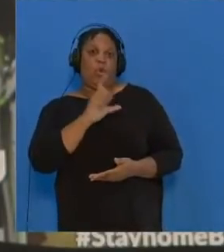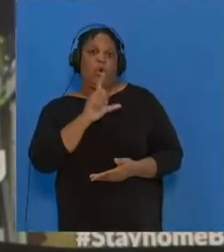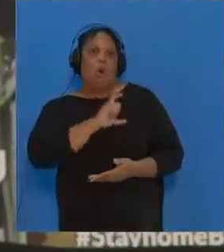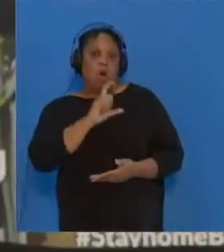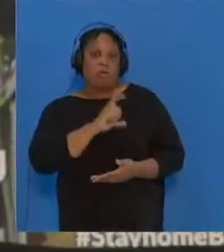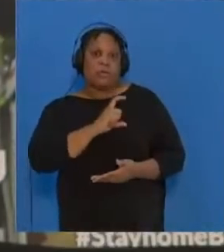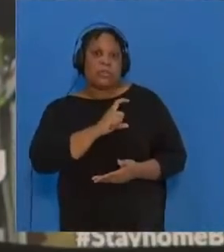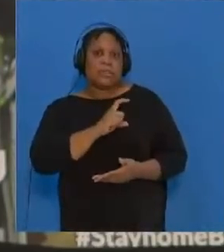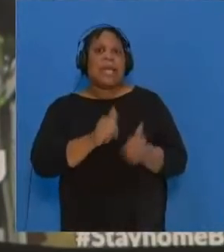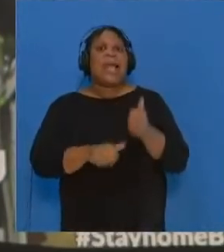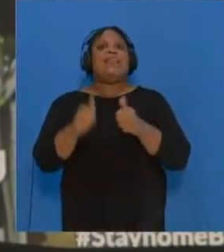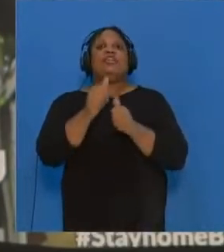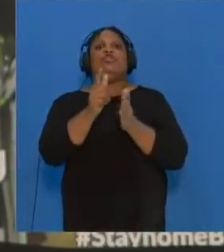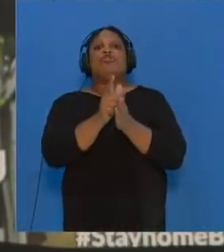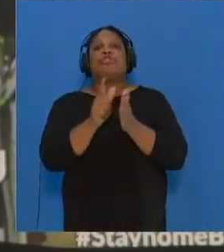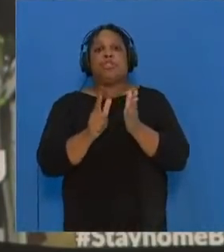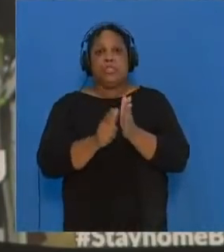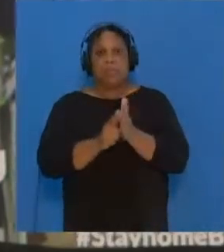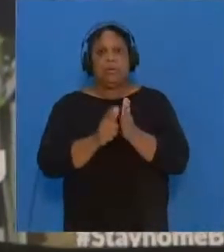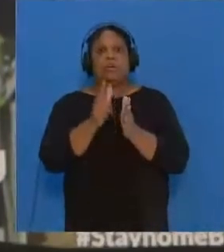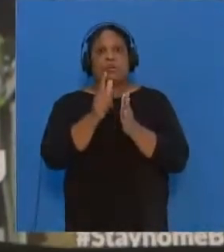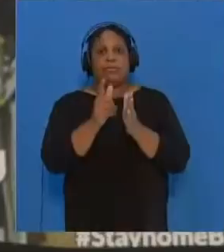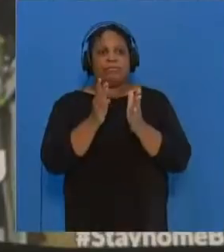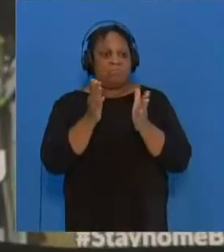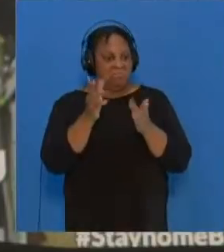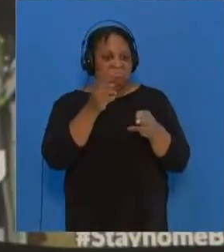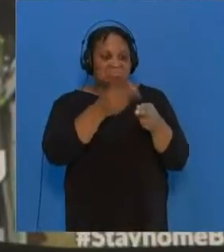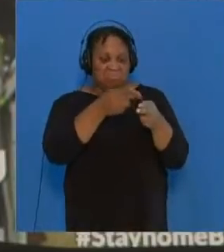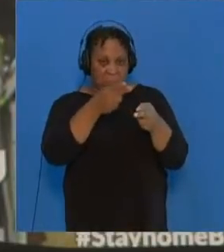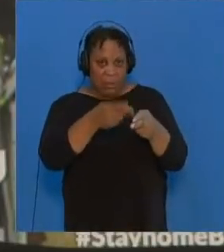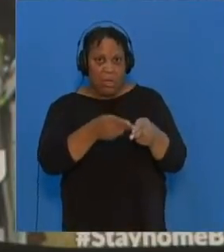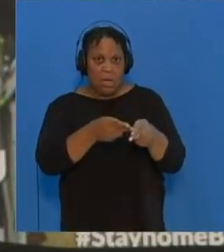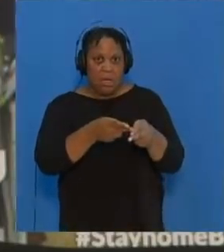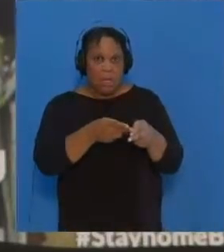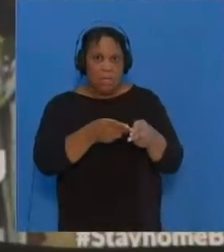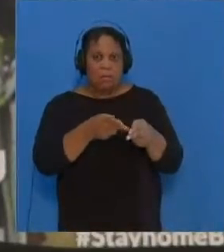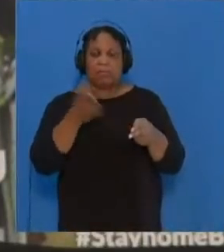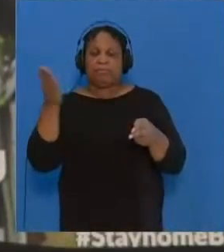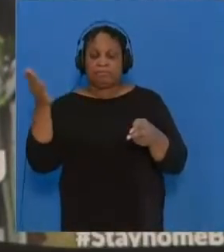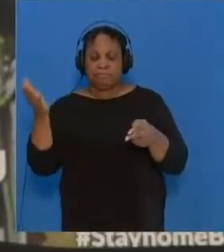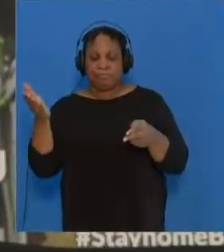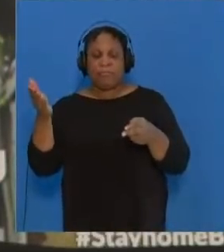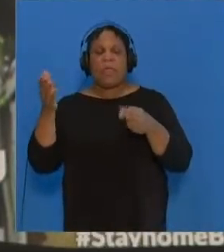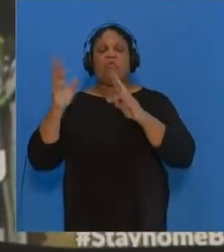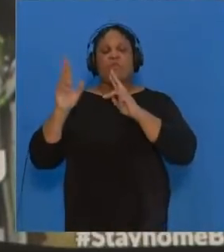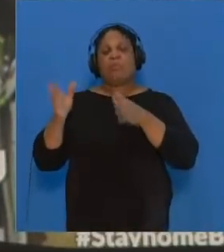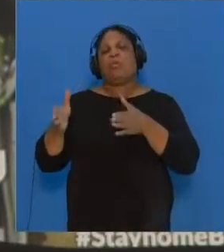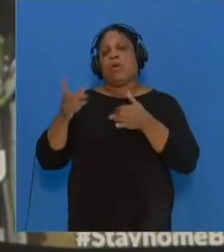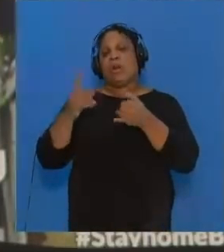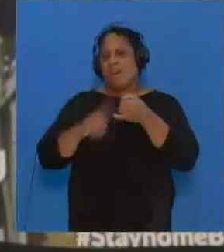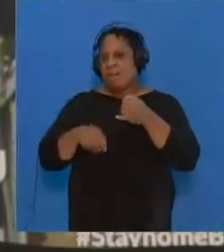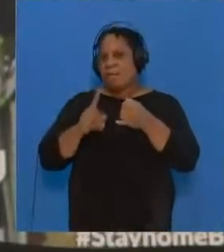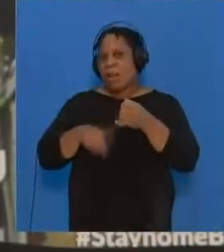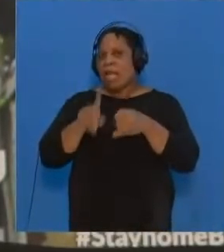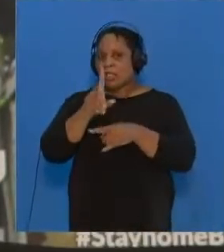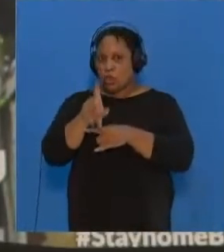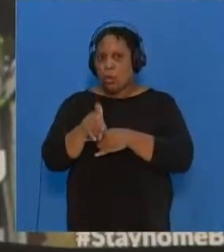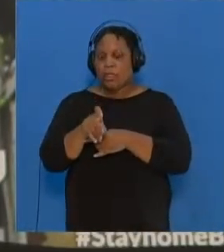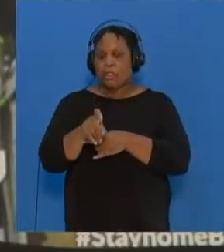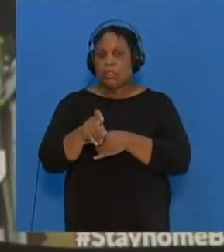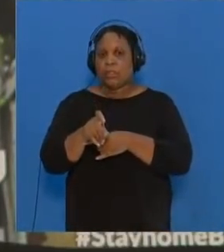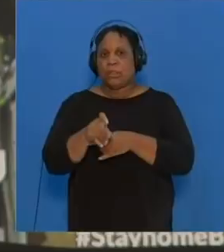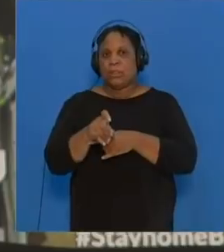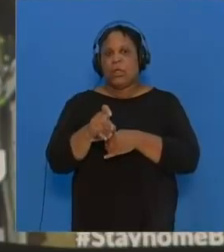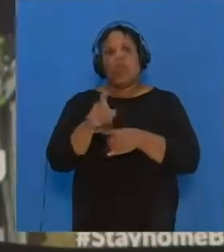General, are named parties in this matter. My final question for you, sir. With